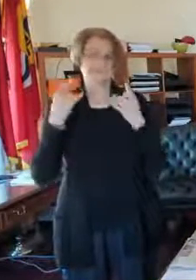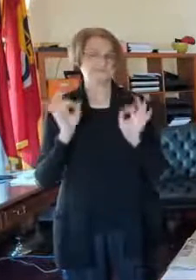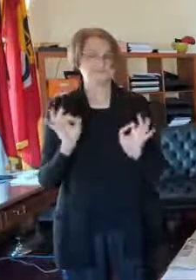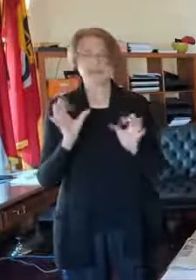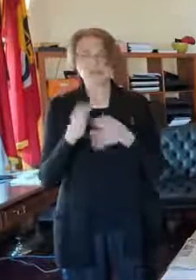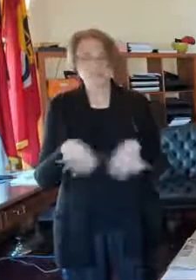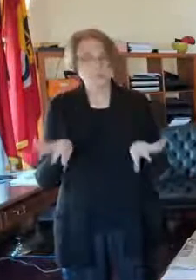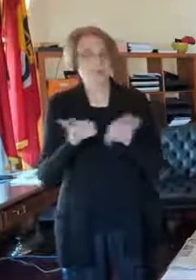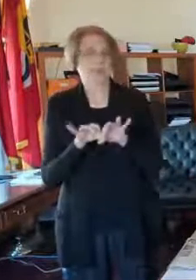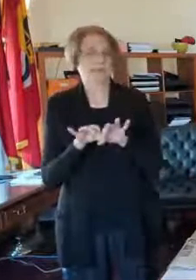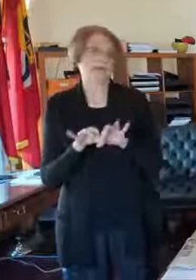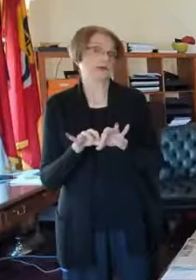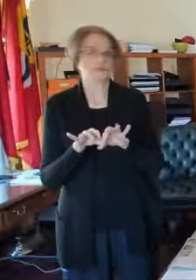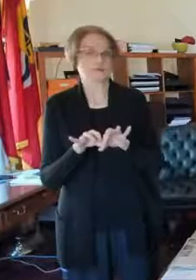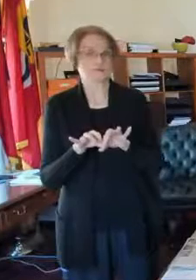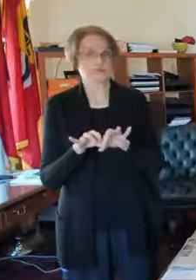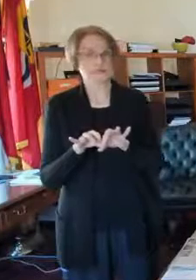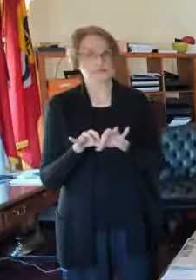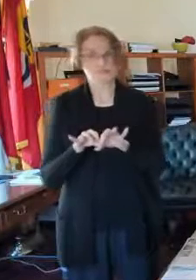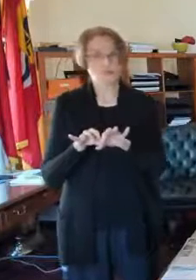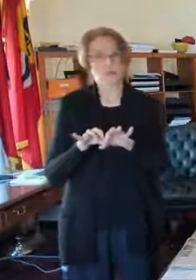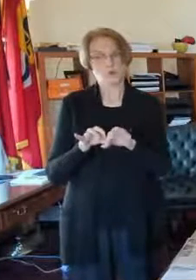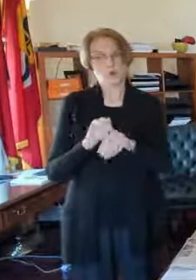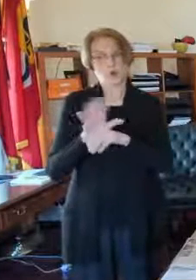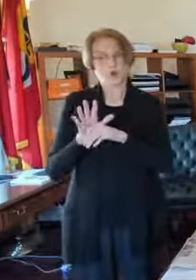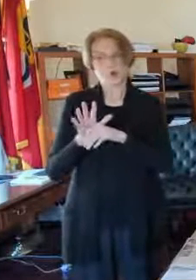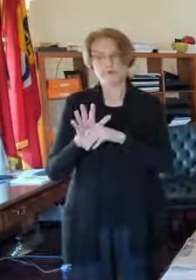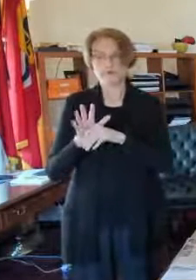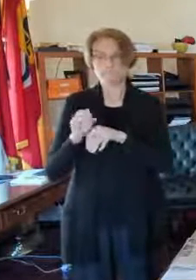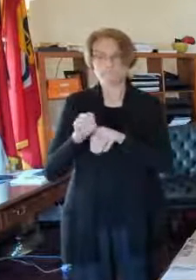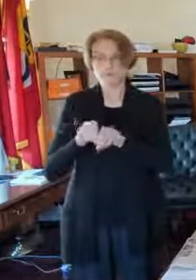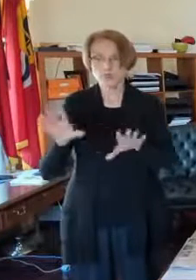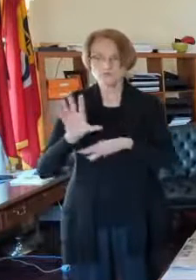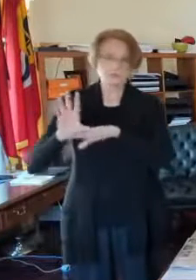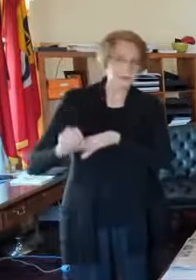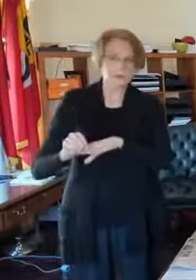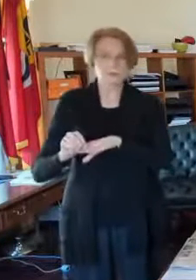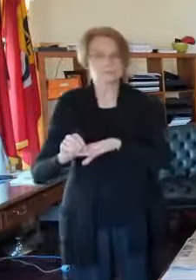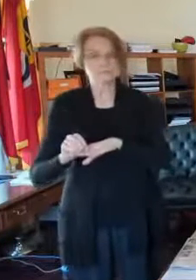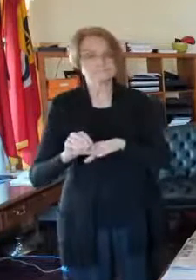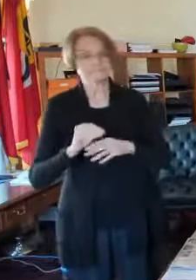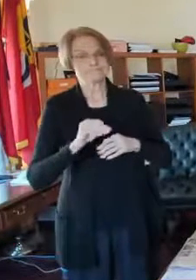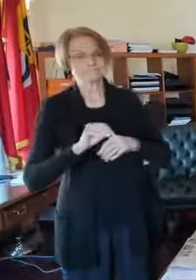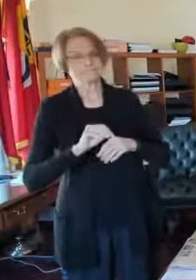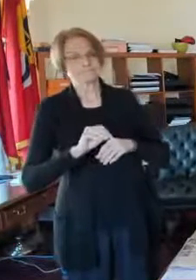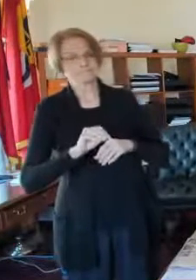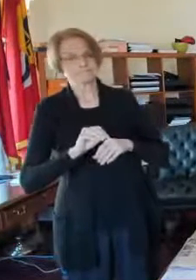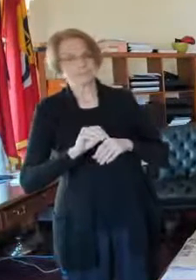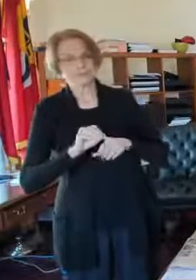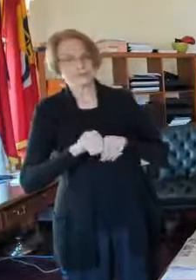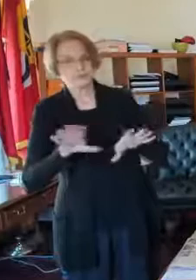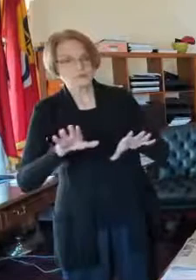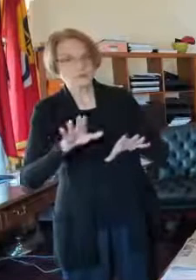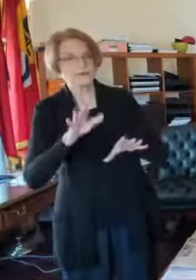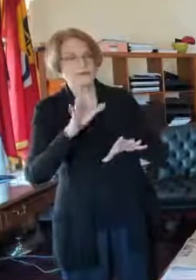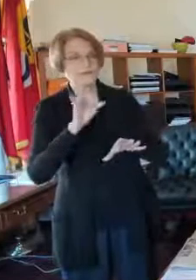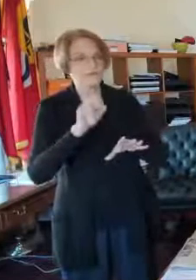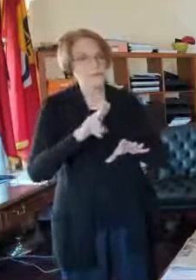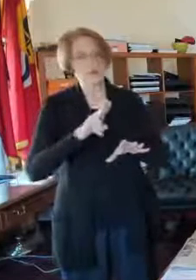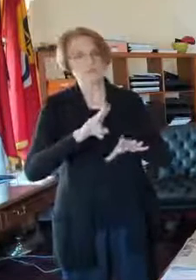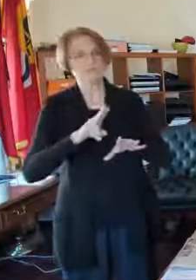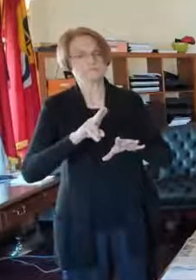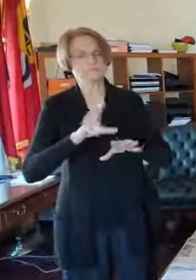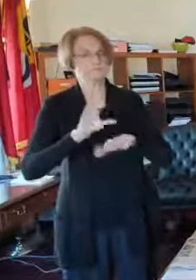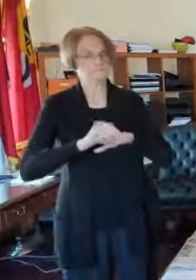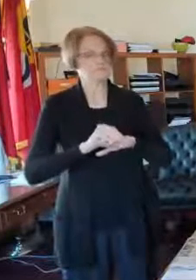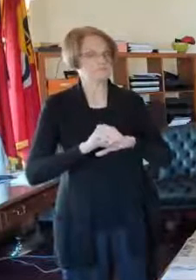worth it in order to stop the spread of COVID and the flu and other sorts of things. So I think it'll be a little while.